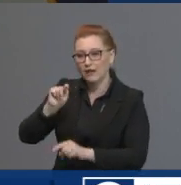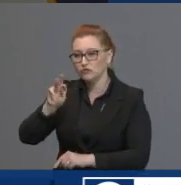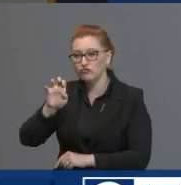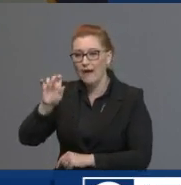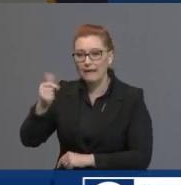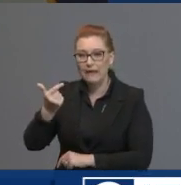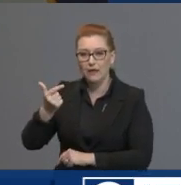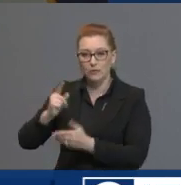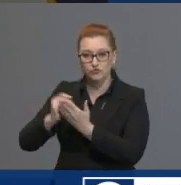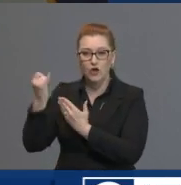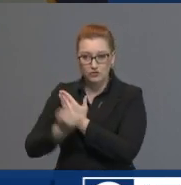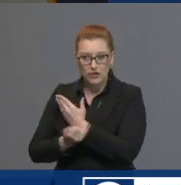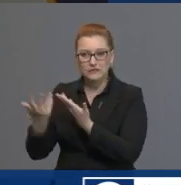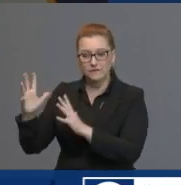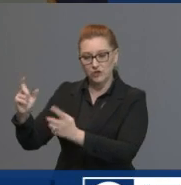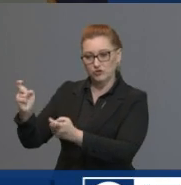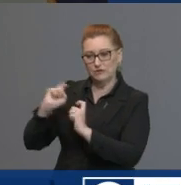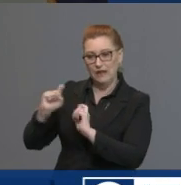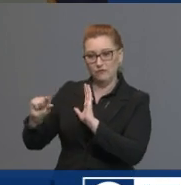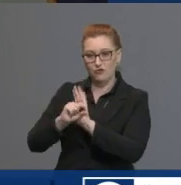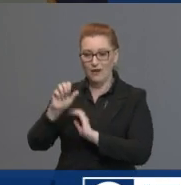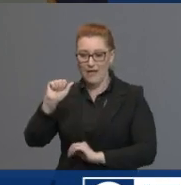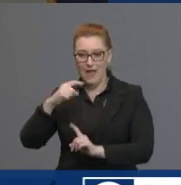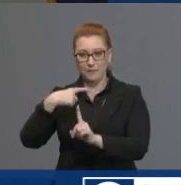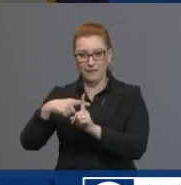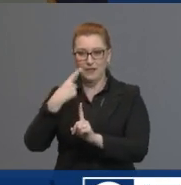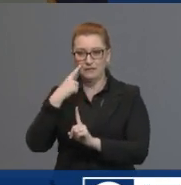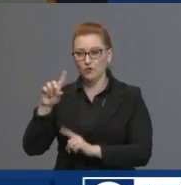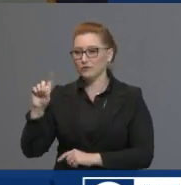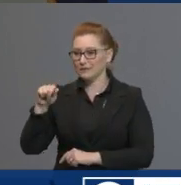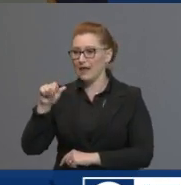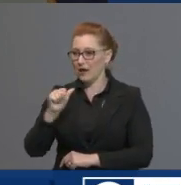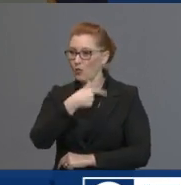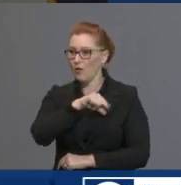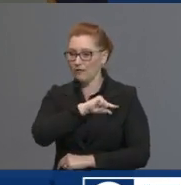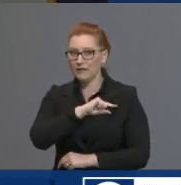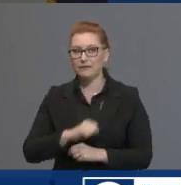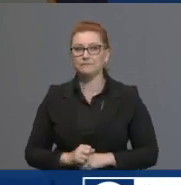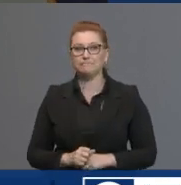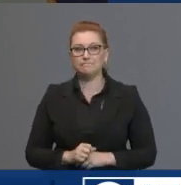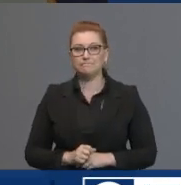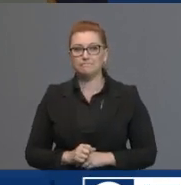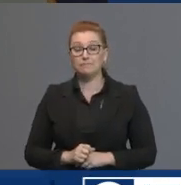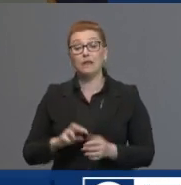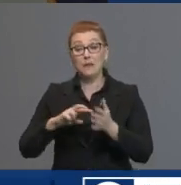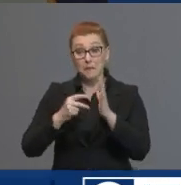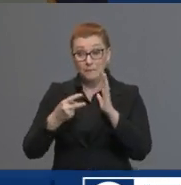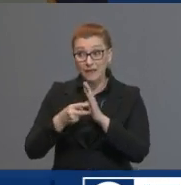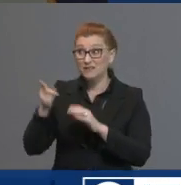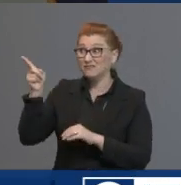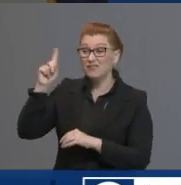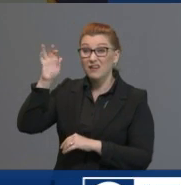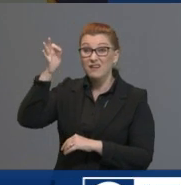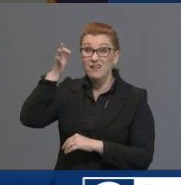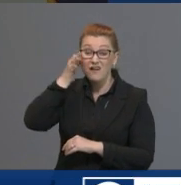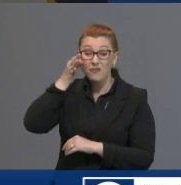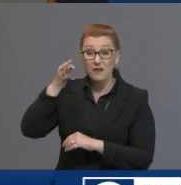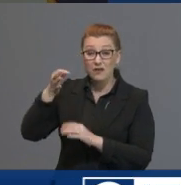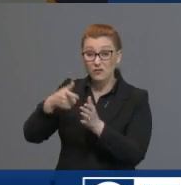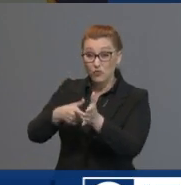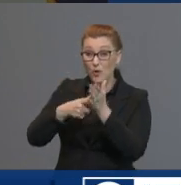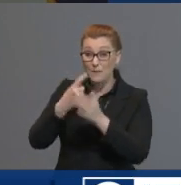Arizona meets the White House gating criteria for hospitals to put us safely